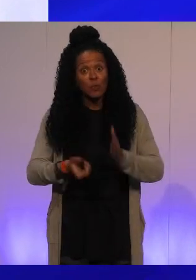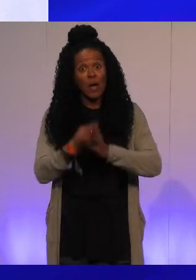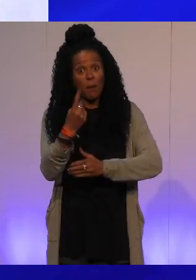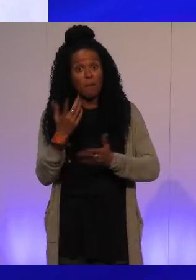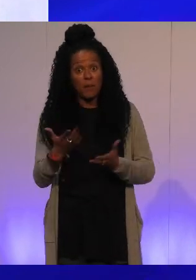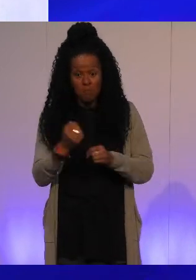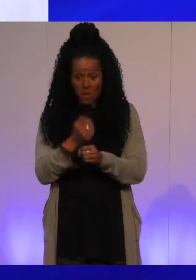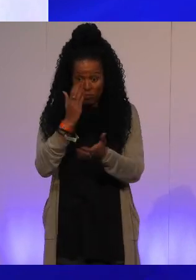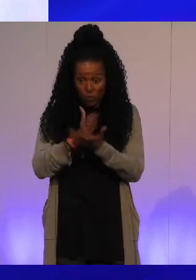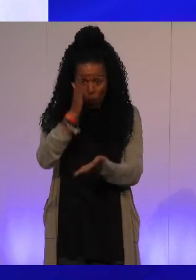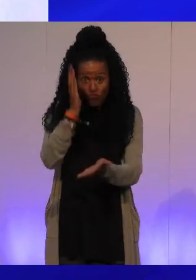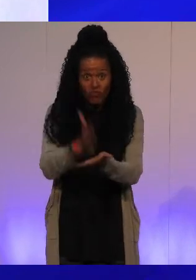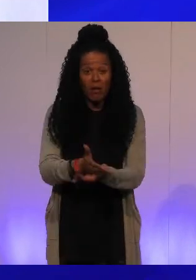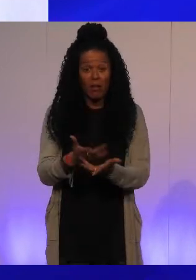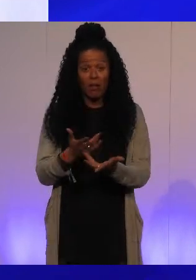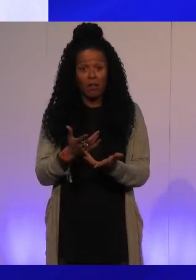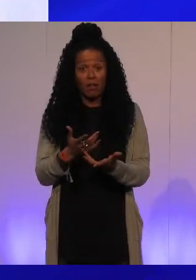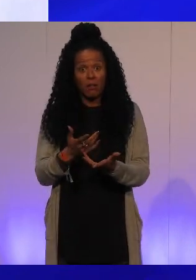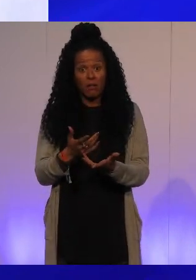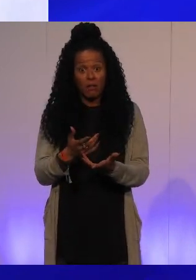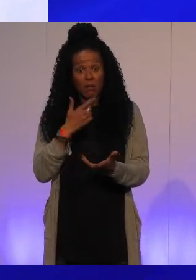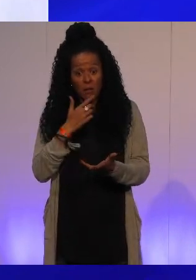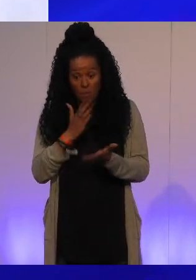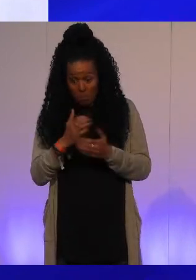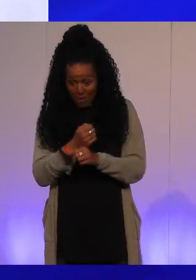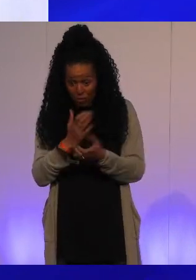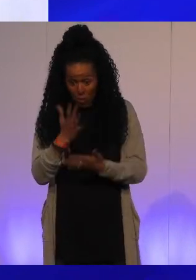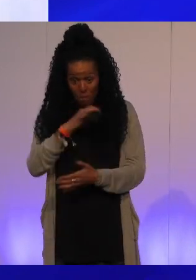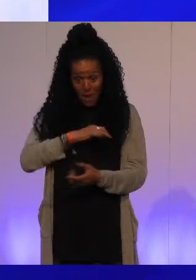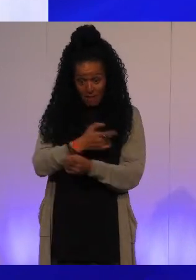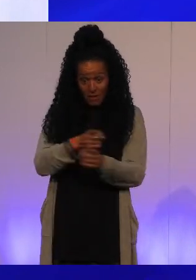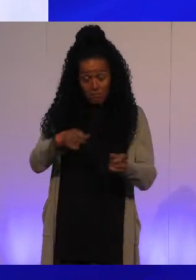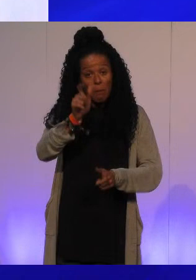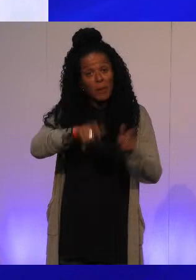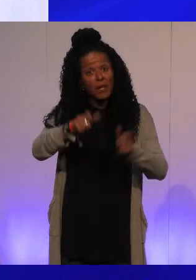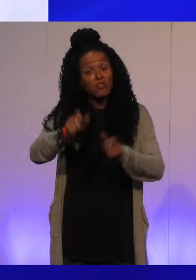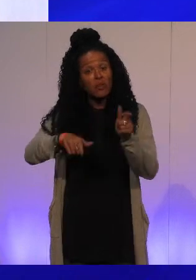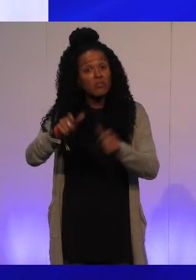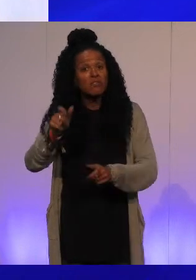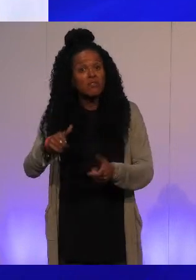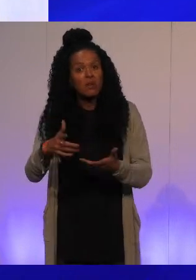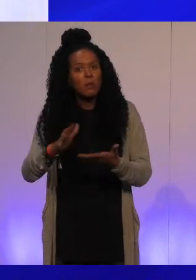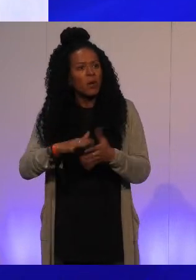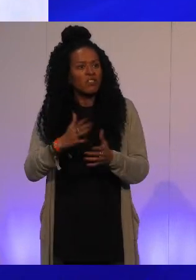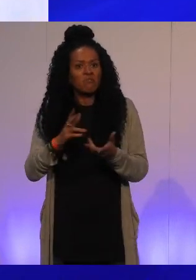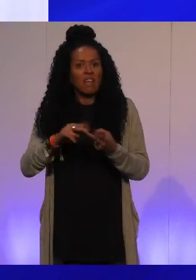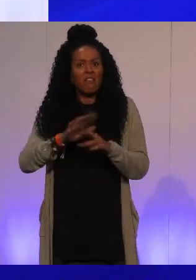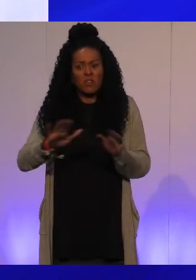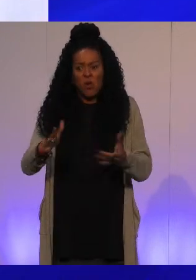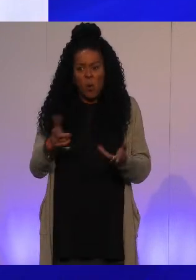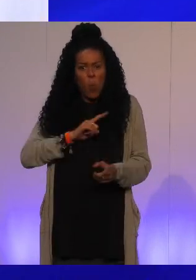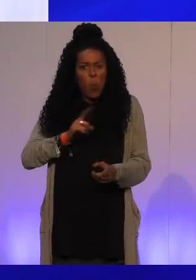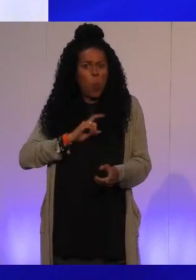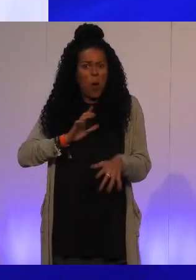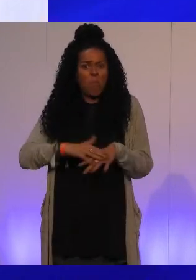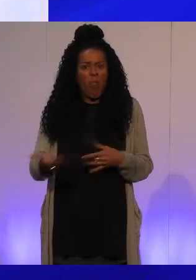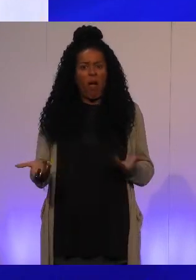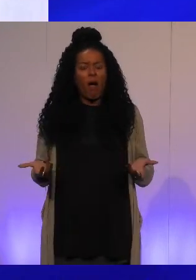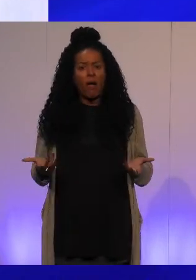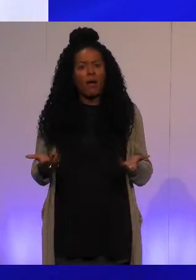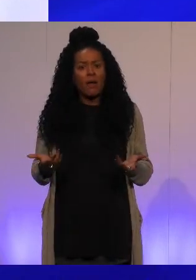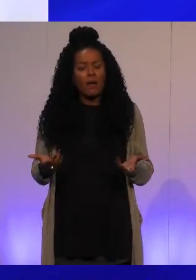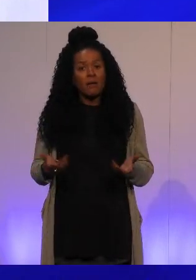and make sure that they are actually a benefit to patients, then we might as well not bother. So this